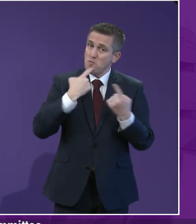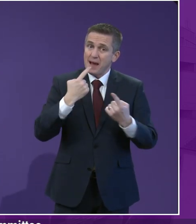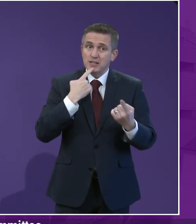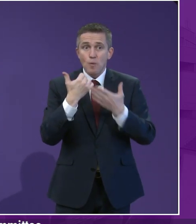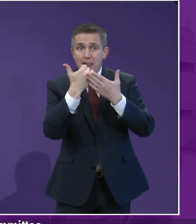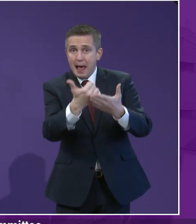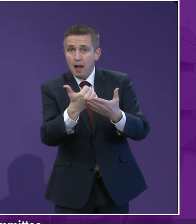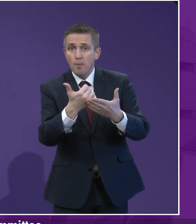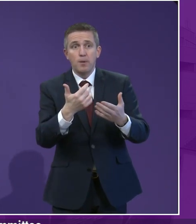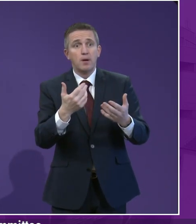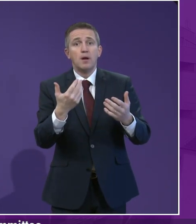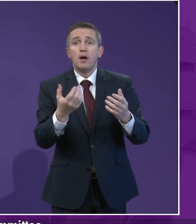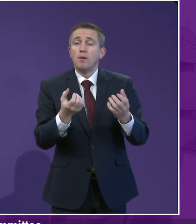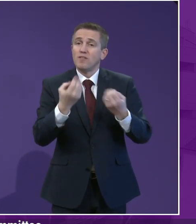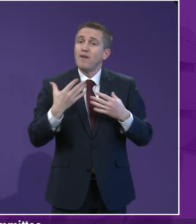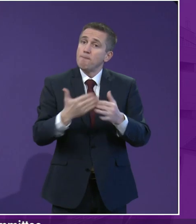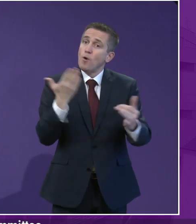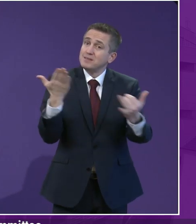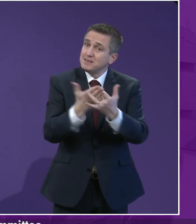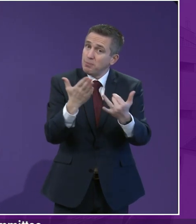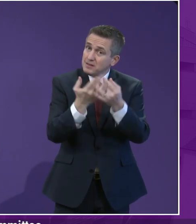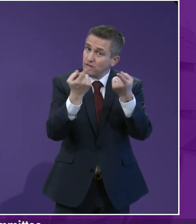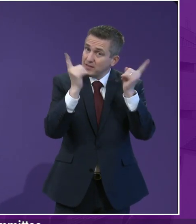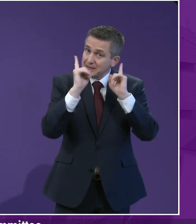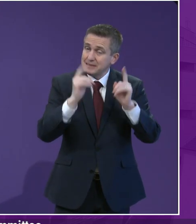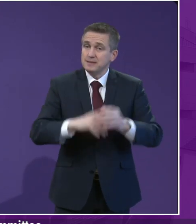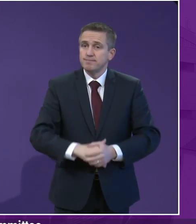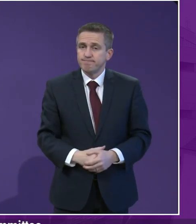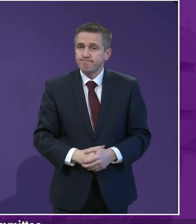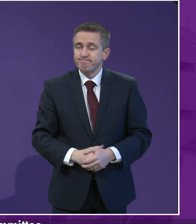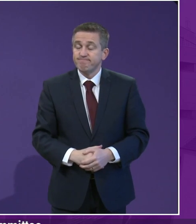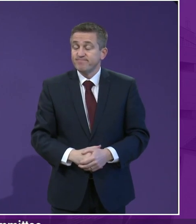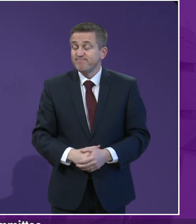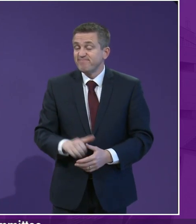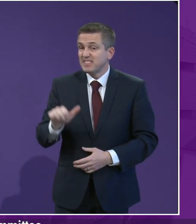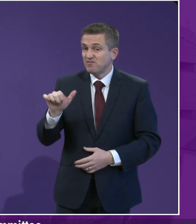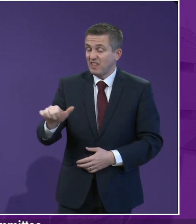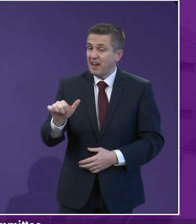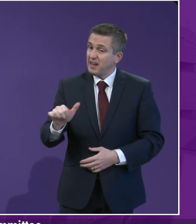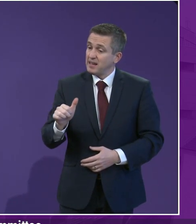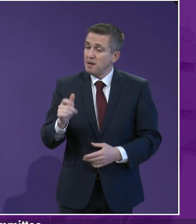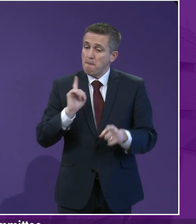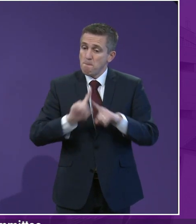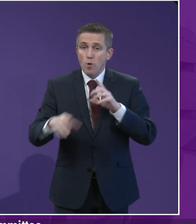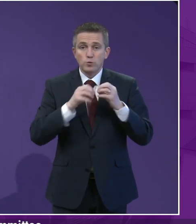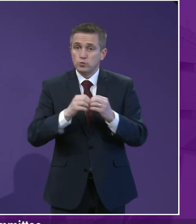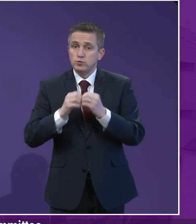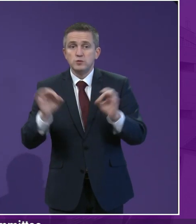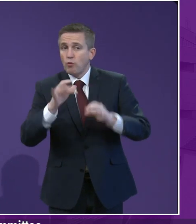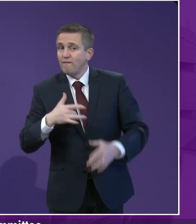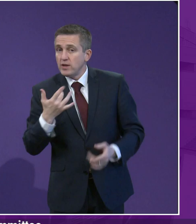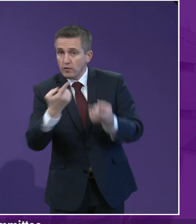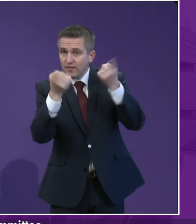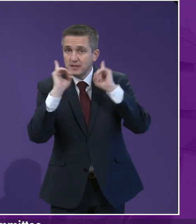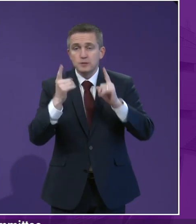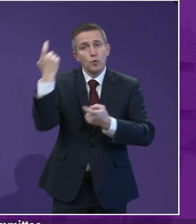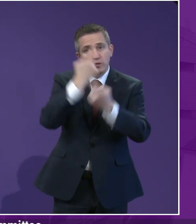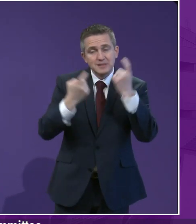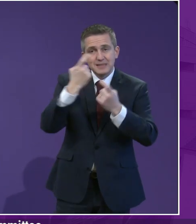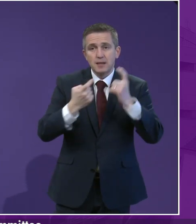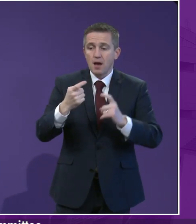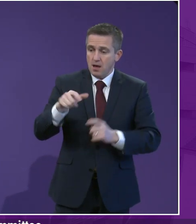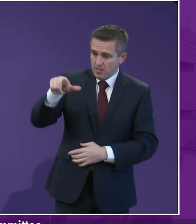this information for fear that it may be used against them? Or are they just not aware that they can trigger the widening access